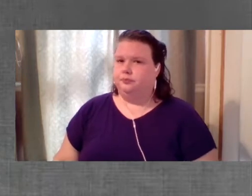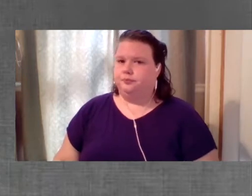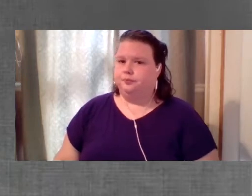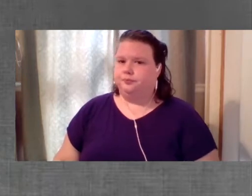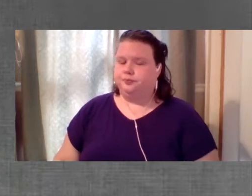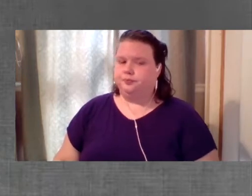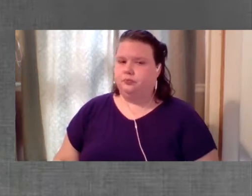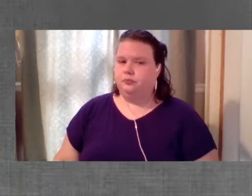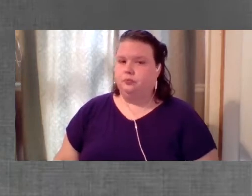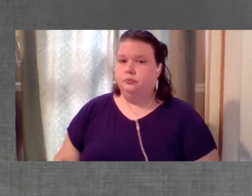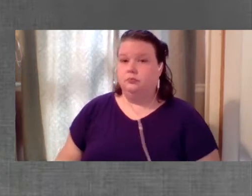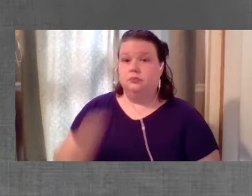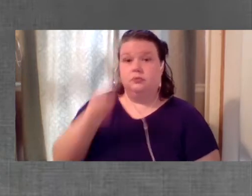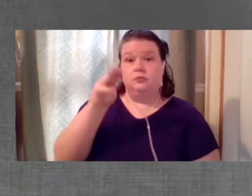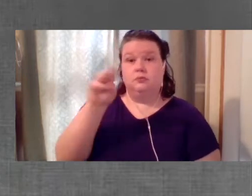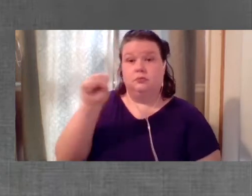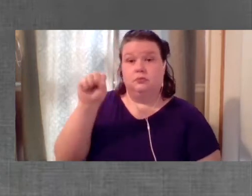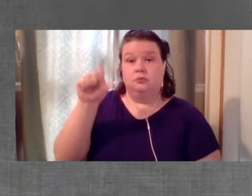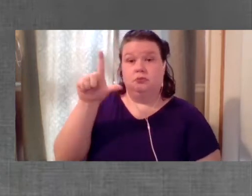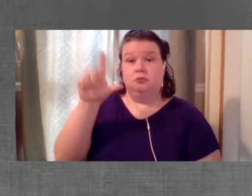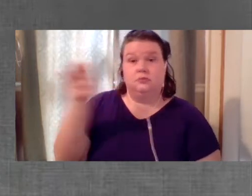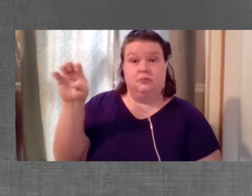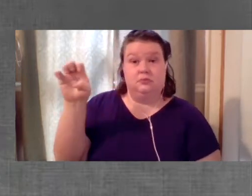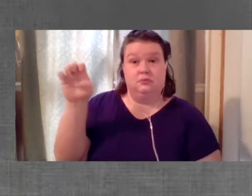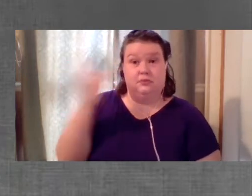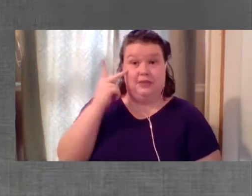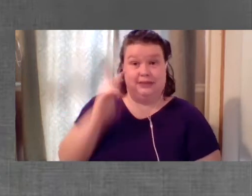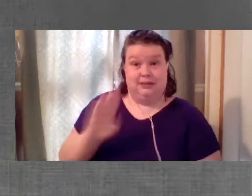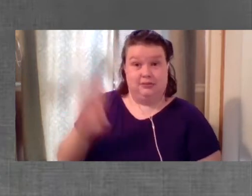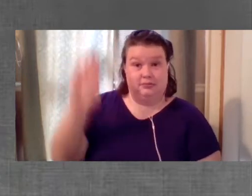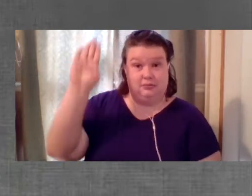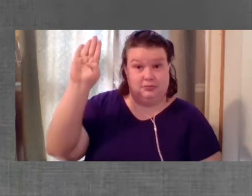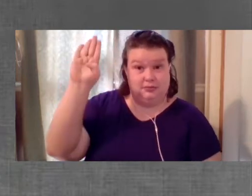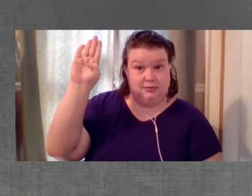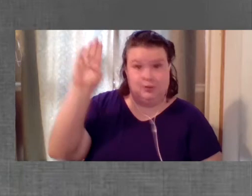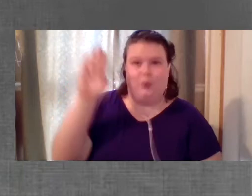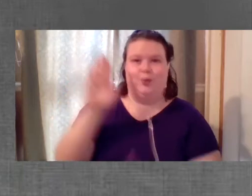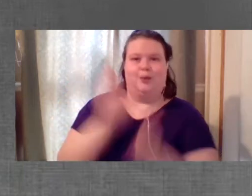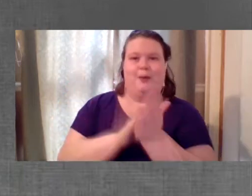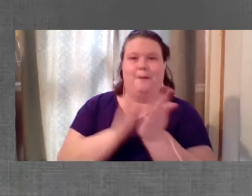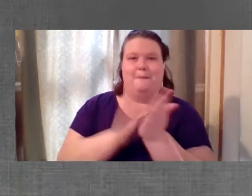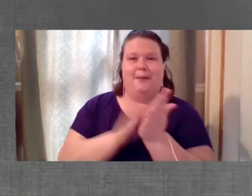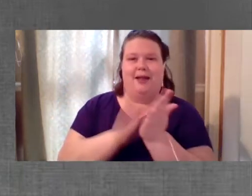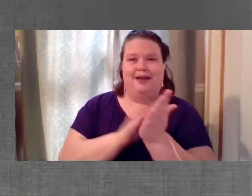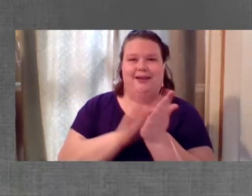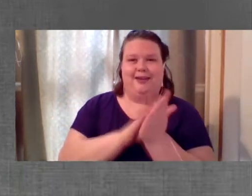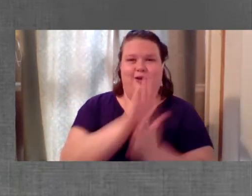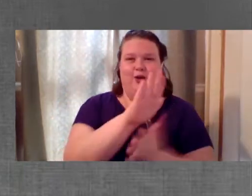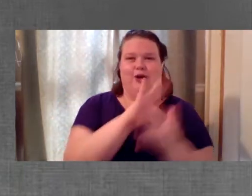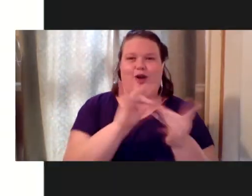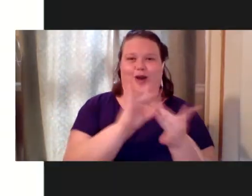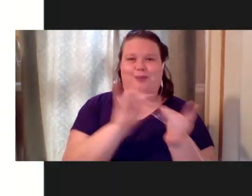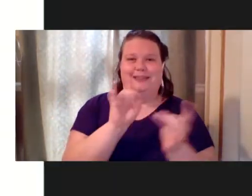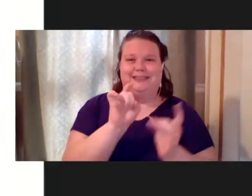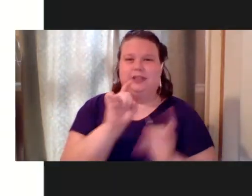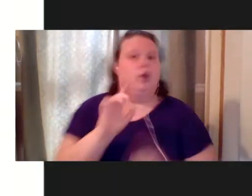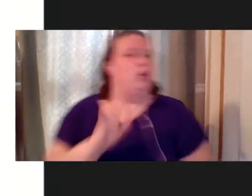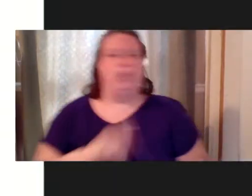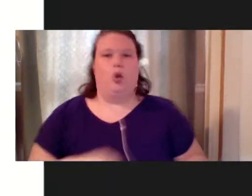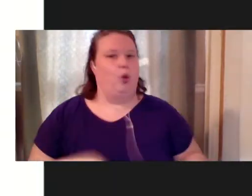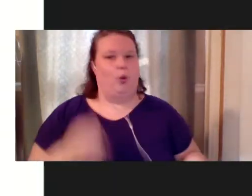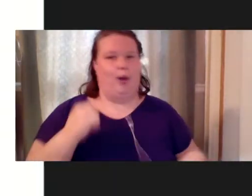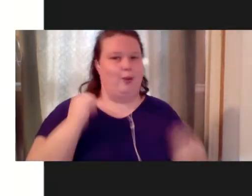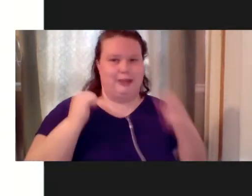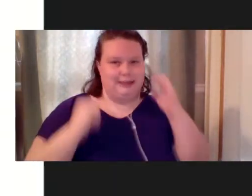And Ms. Lee, did I see a hand go up? Or were you just applauding Ms. Houston's comments? No, ma'am, I wasn't.